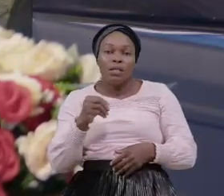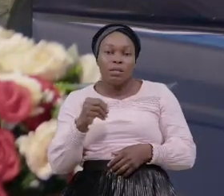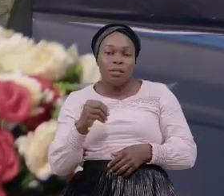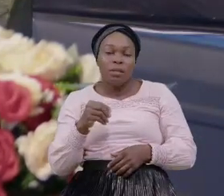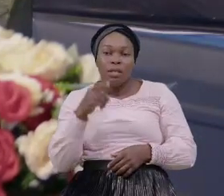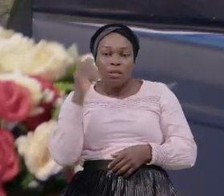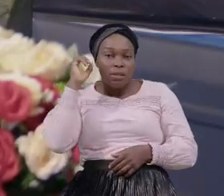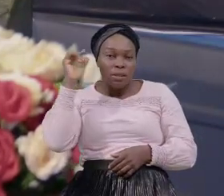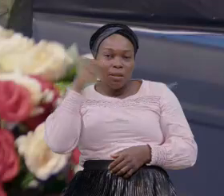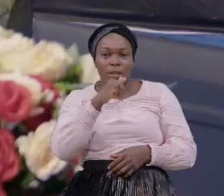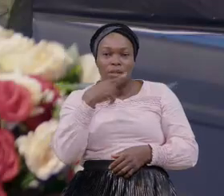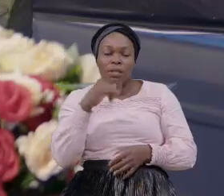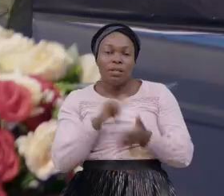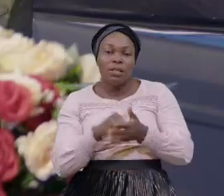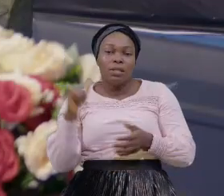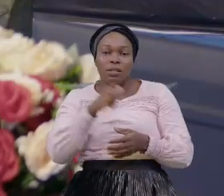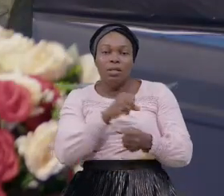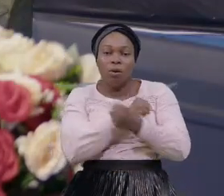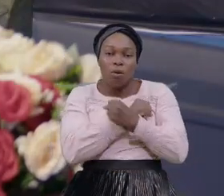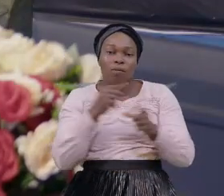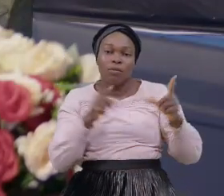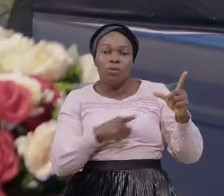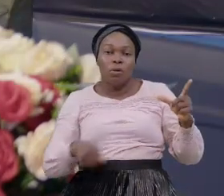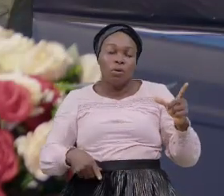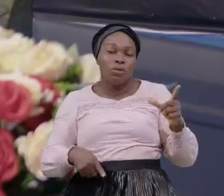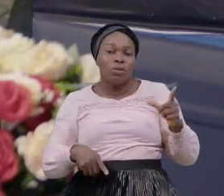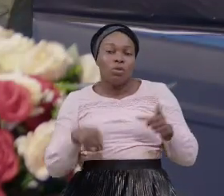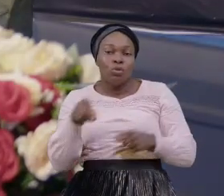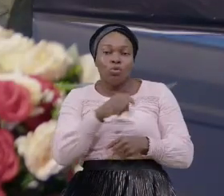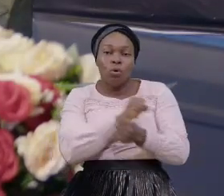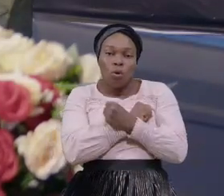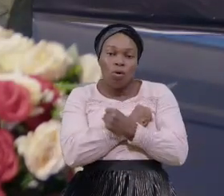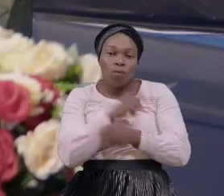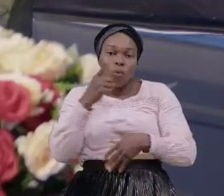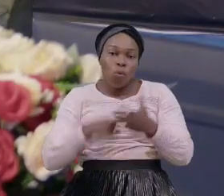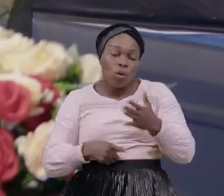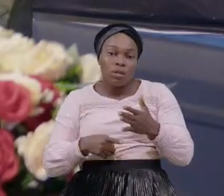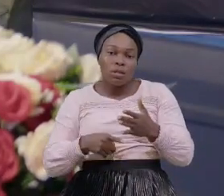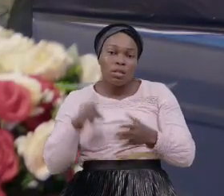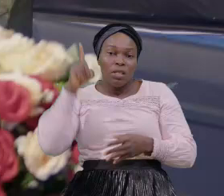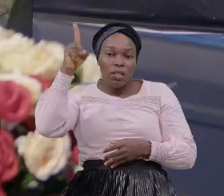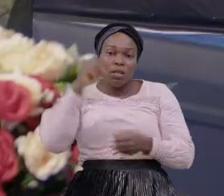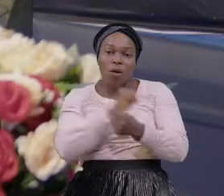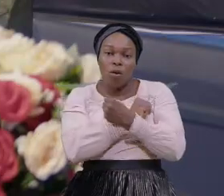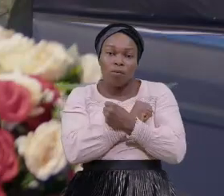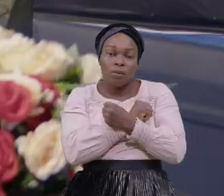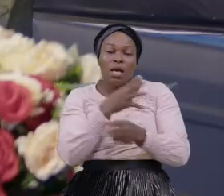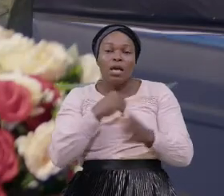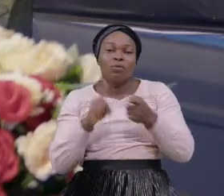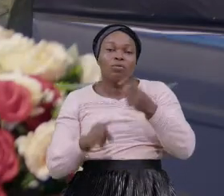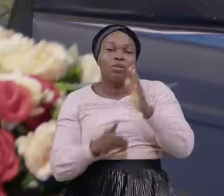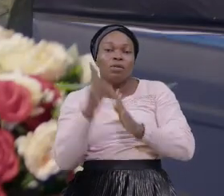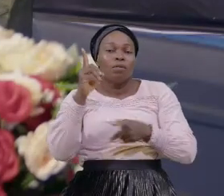world that the Lord has created. You love what he loves and you develop what he wants to develop. And you